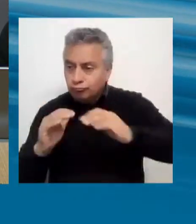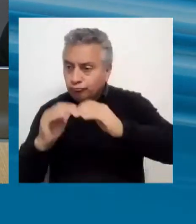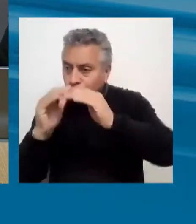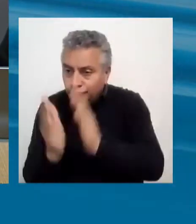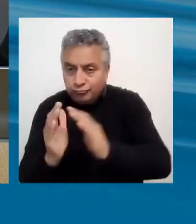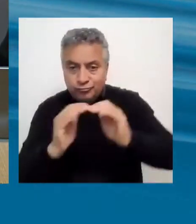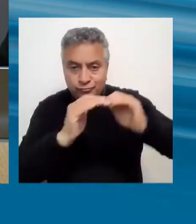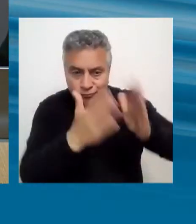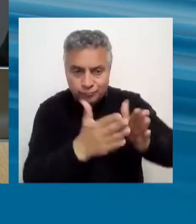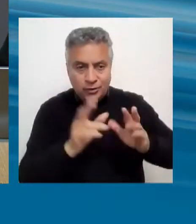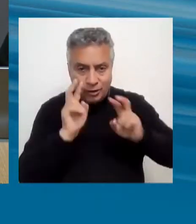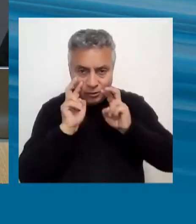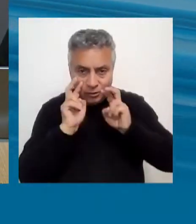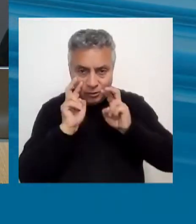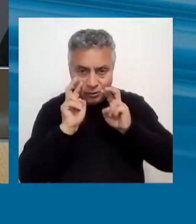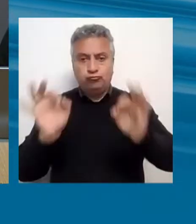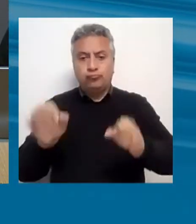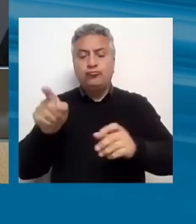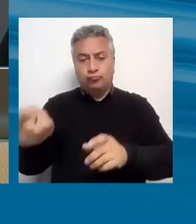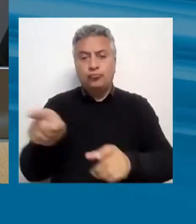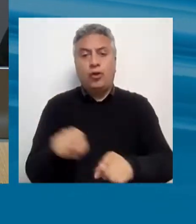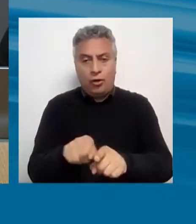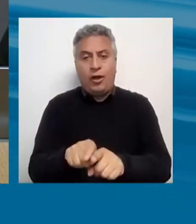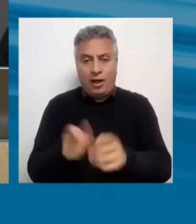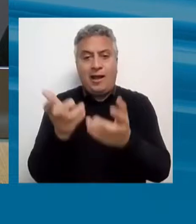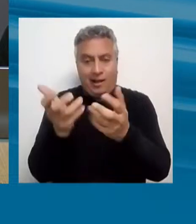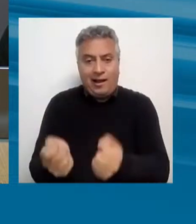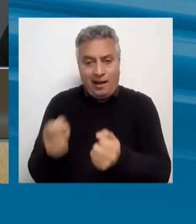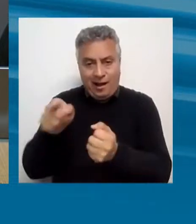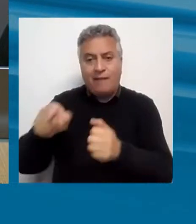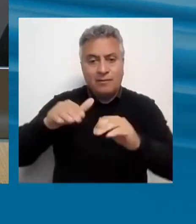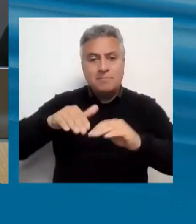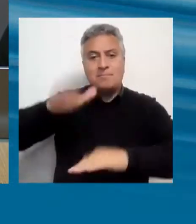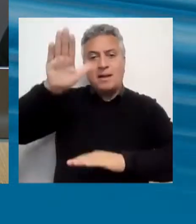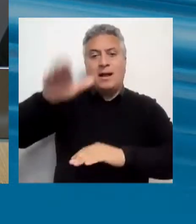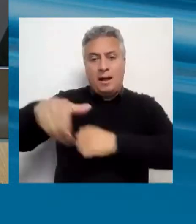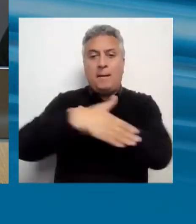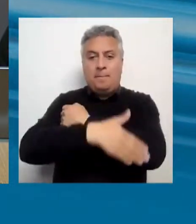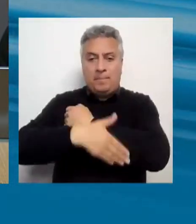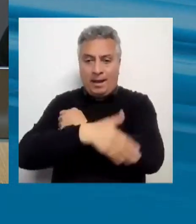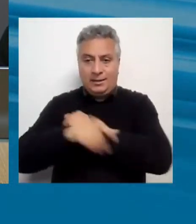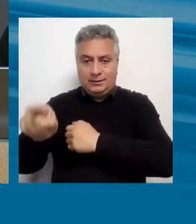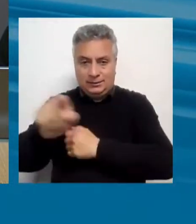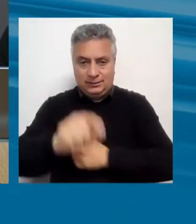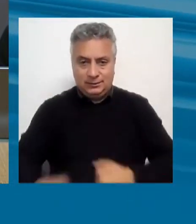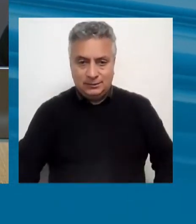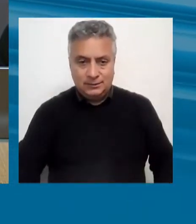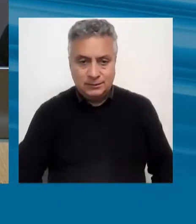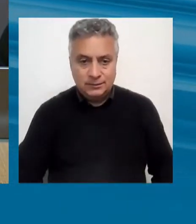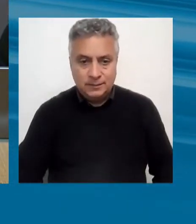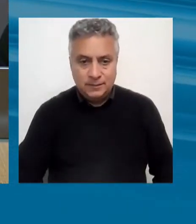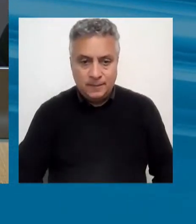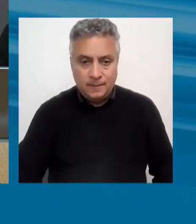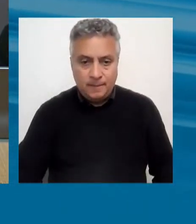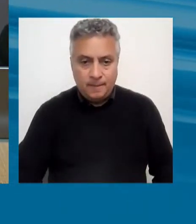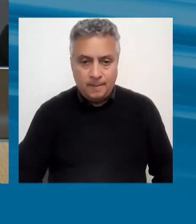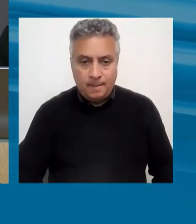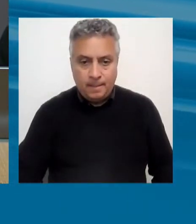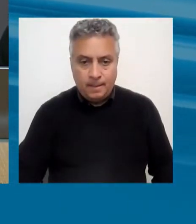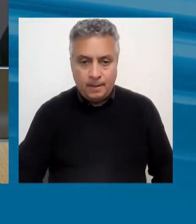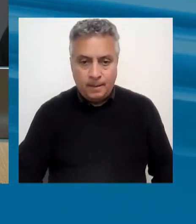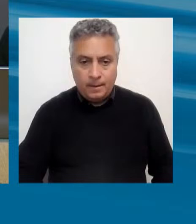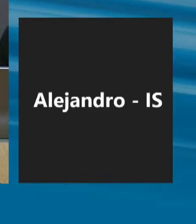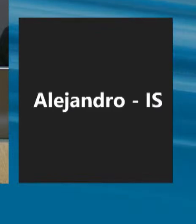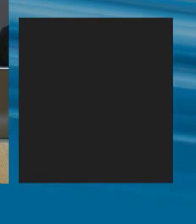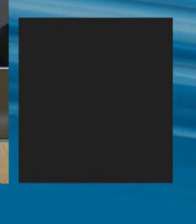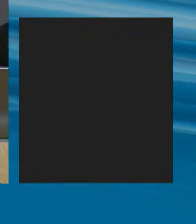in larger, richer countries, and that these institutions look very similar on paper, but they're mimics, because they